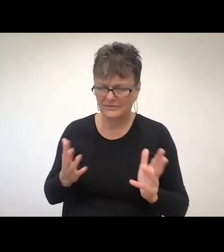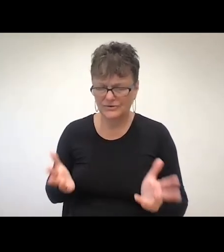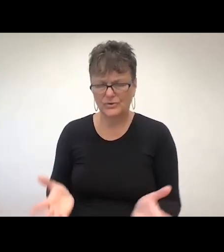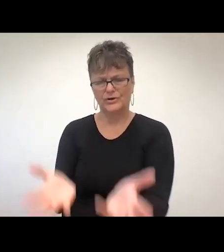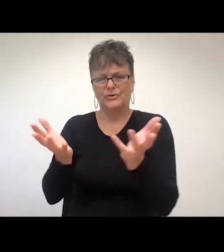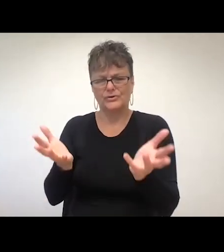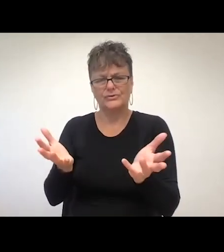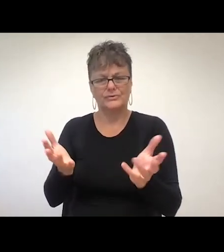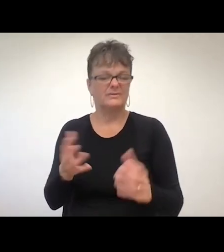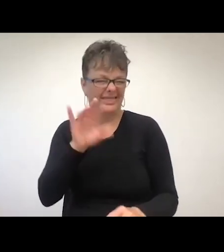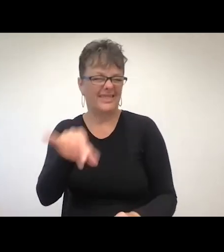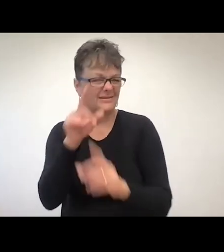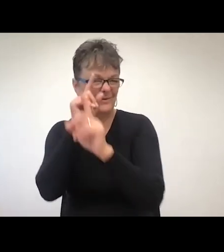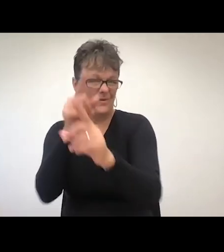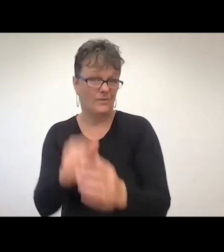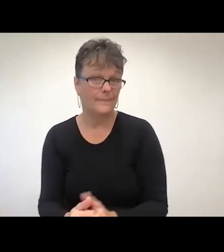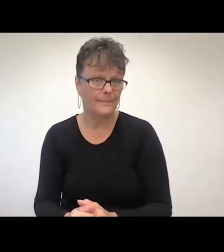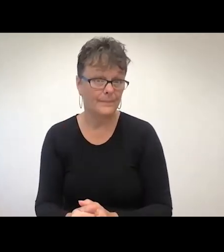that.